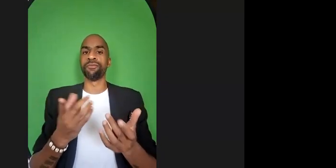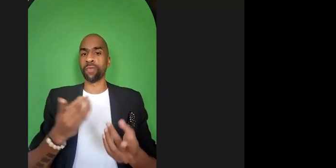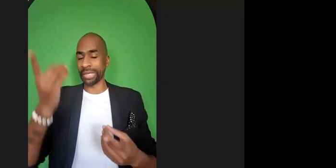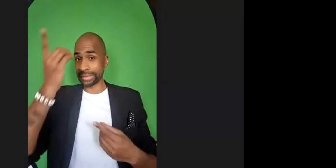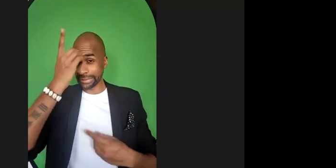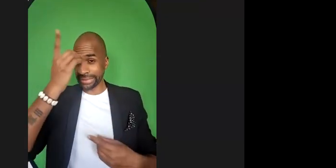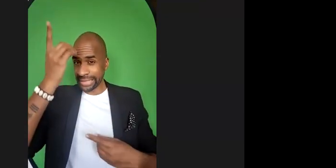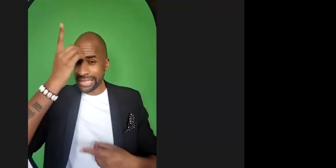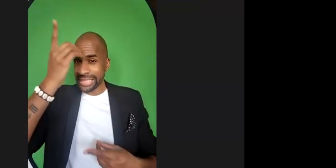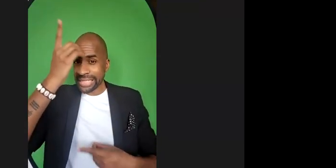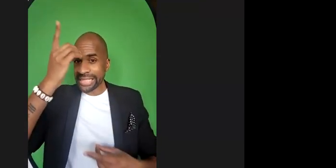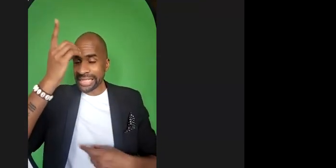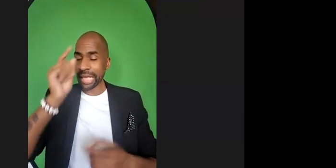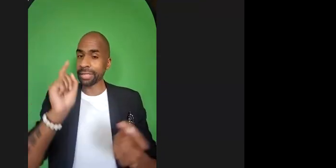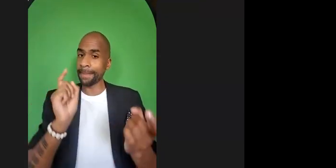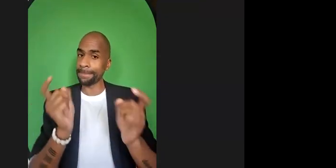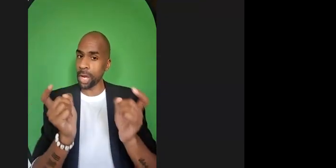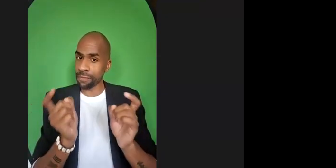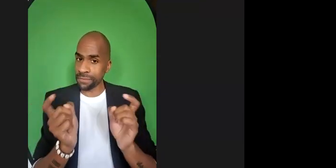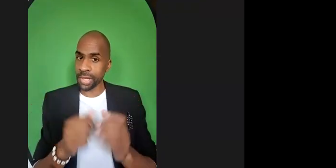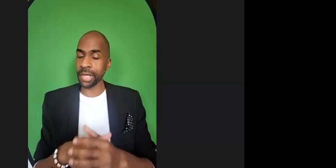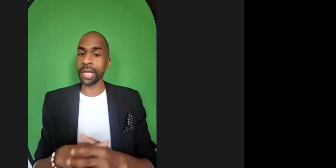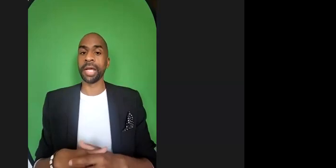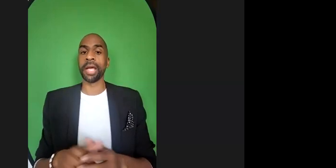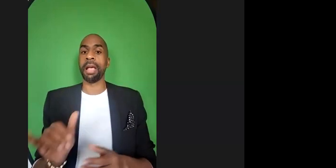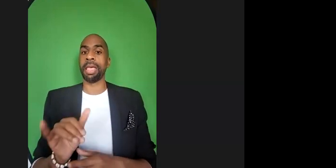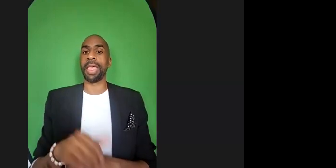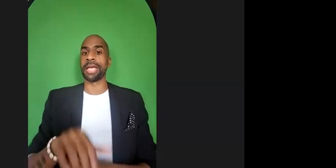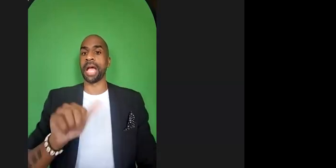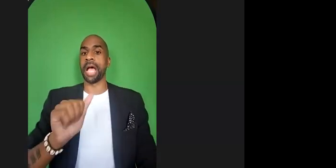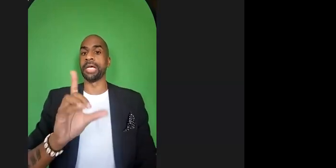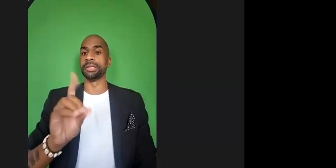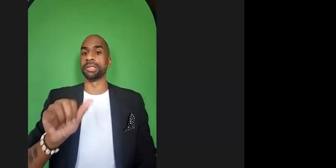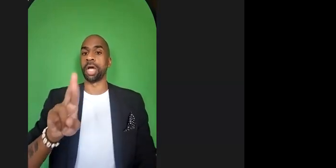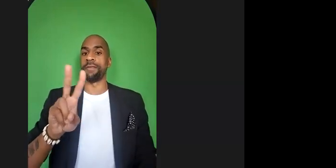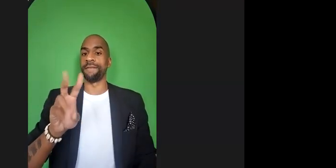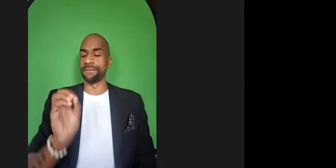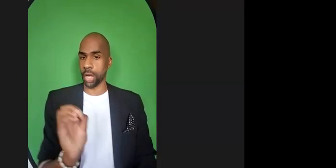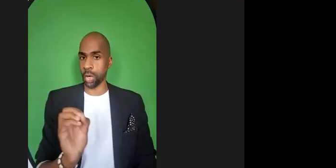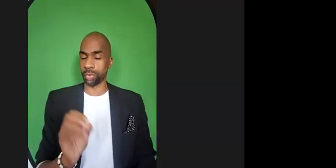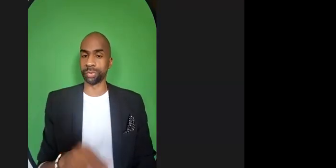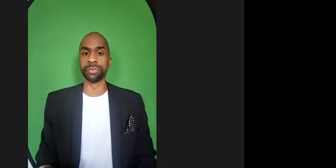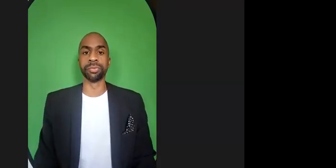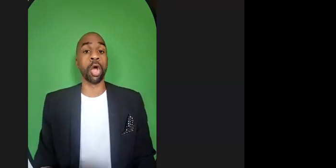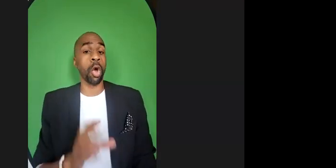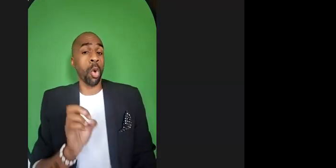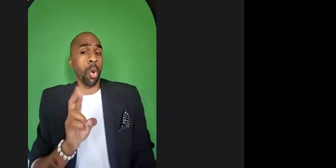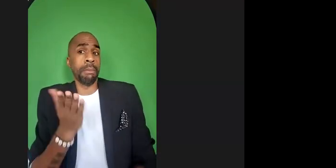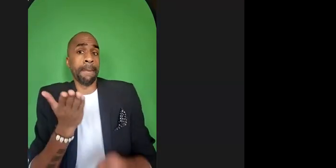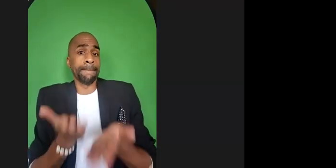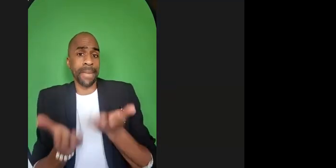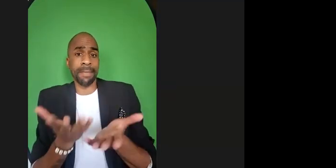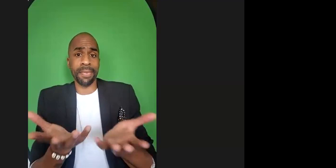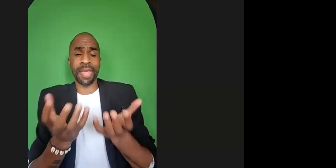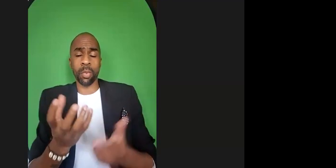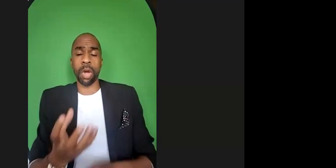modifying and life prolonging treatments like edaravone or Relyvrio that I mentioned, or they may want to be on a